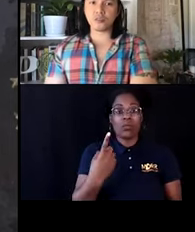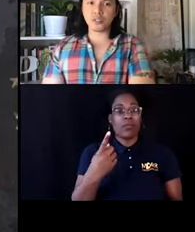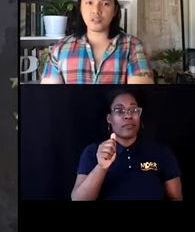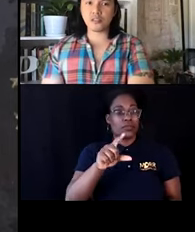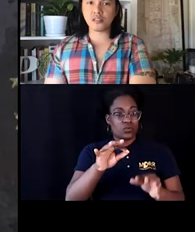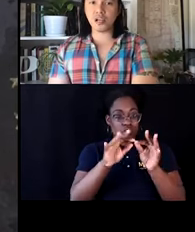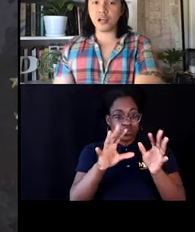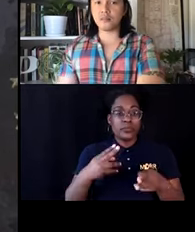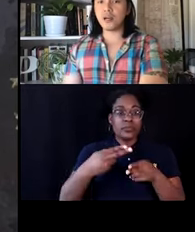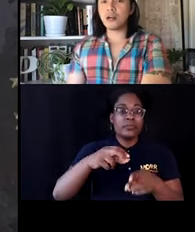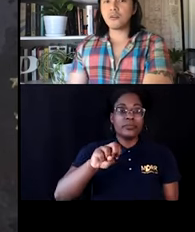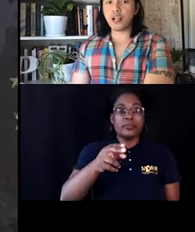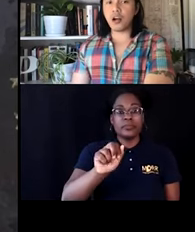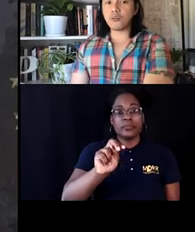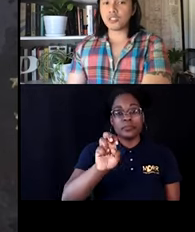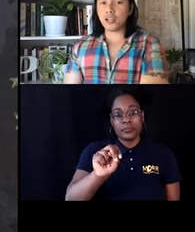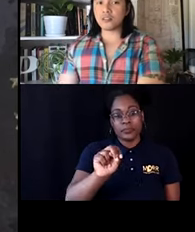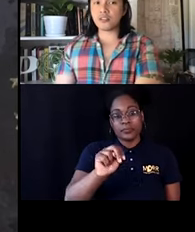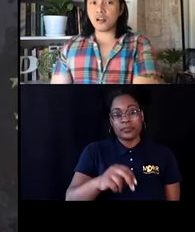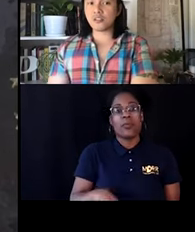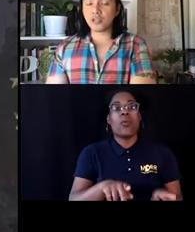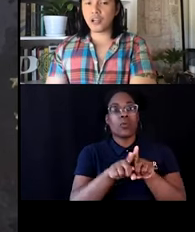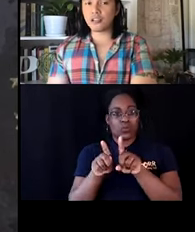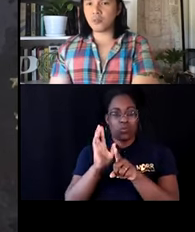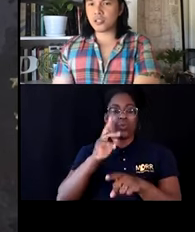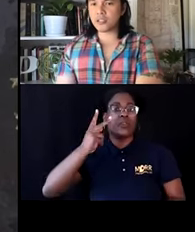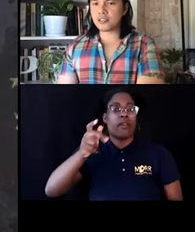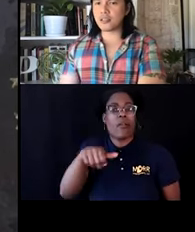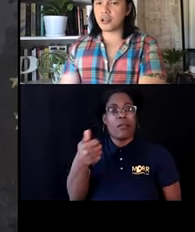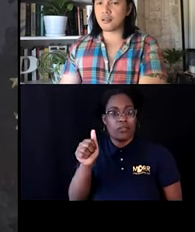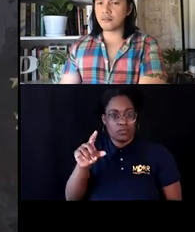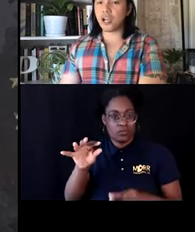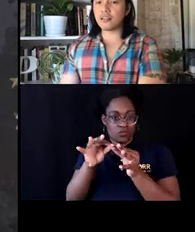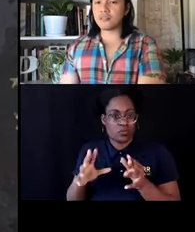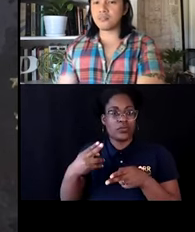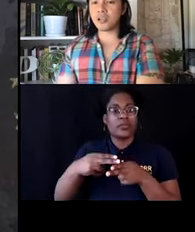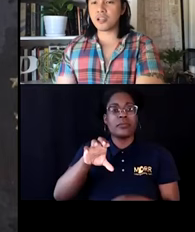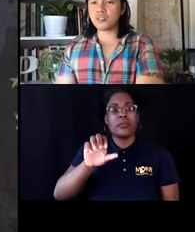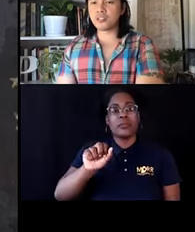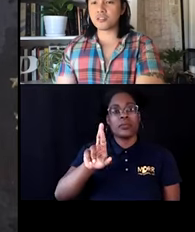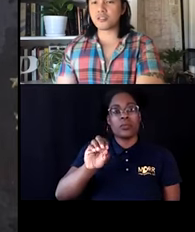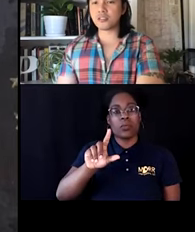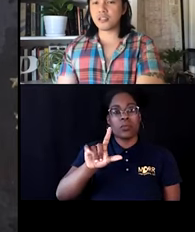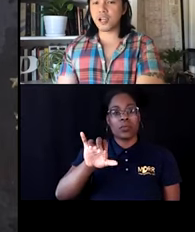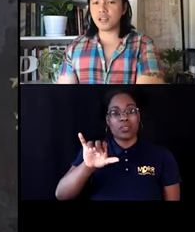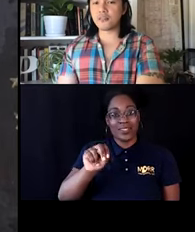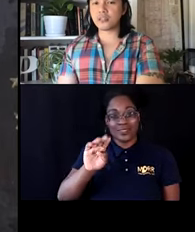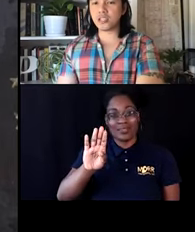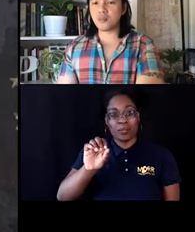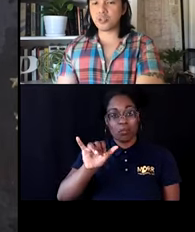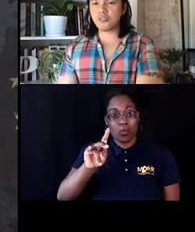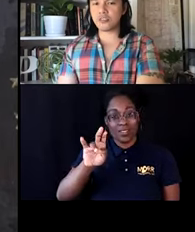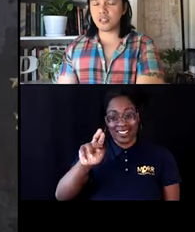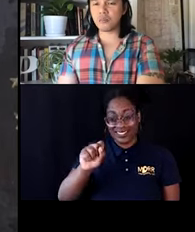ASL interpreters. Along with Shannon is also Carolyn Boykins. Carolyn, do you mind just saying hi to